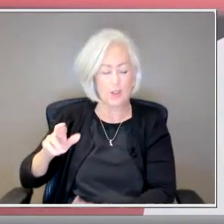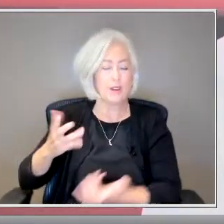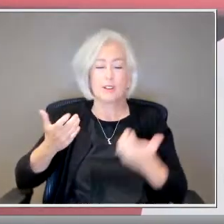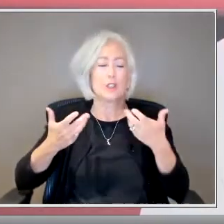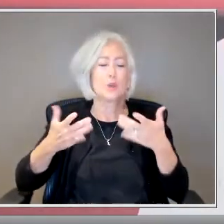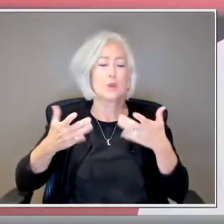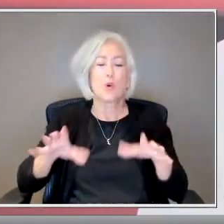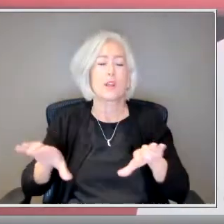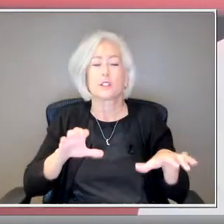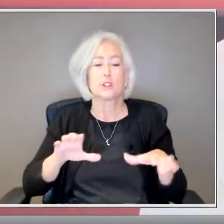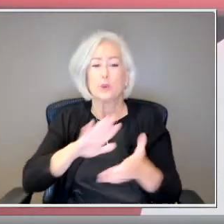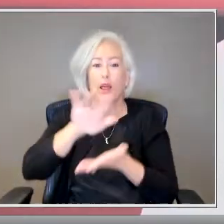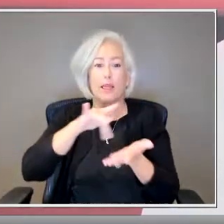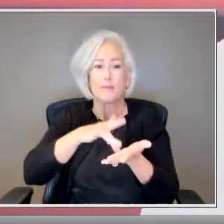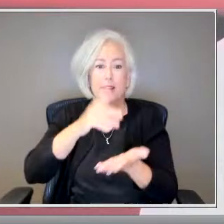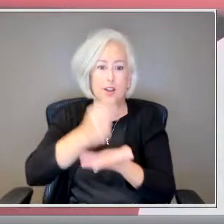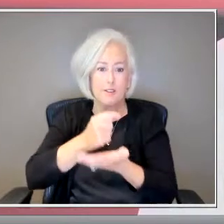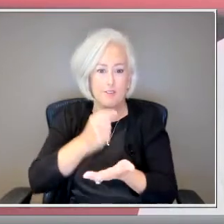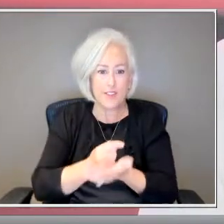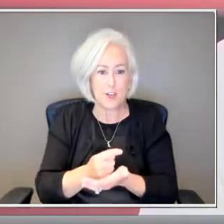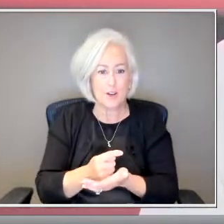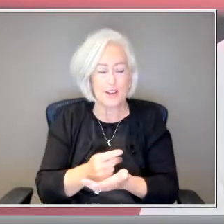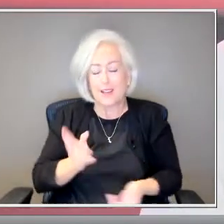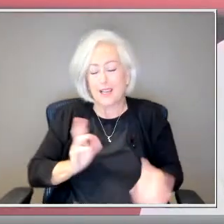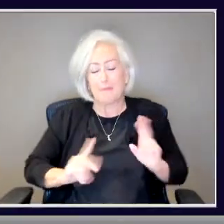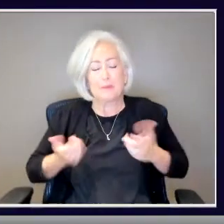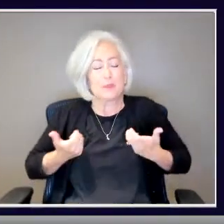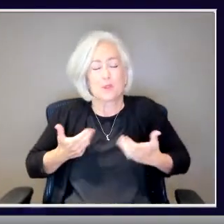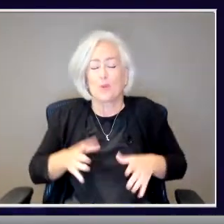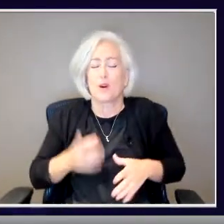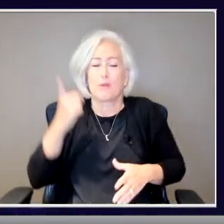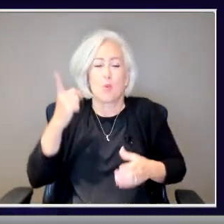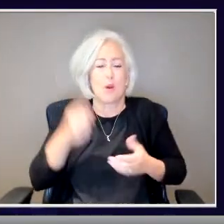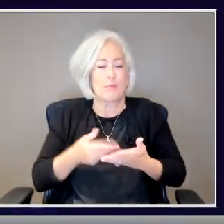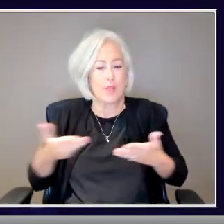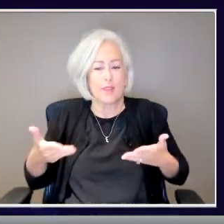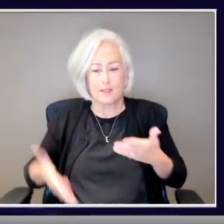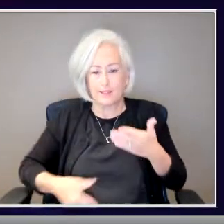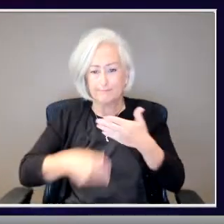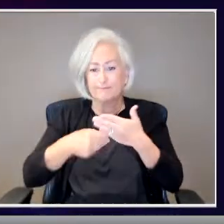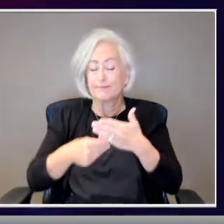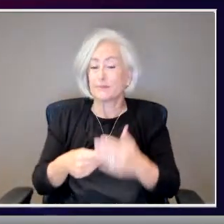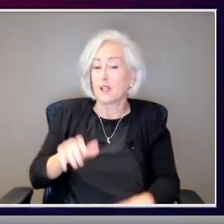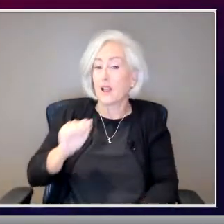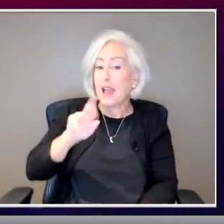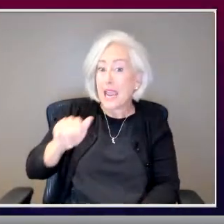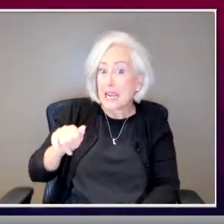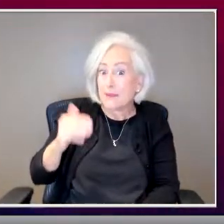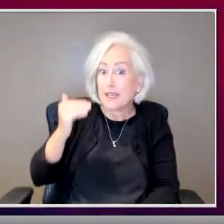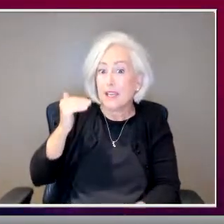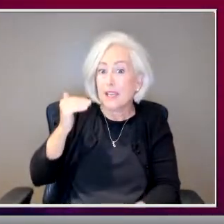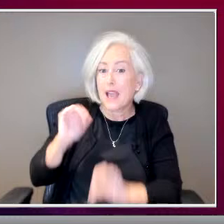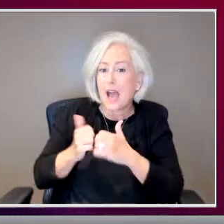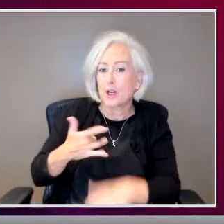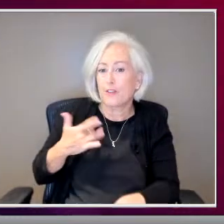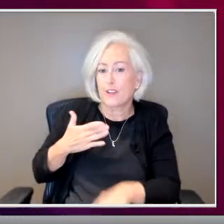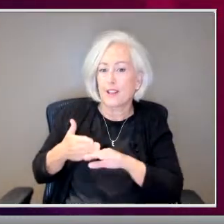just one more thing. People go, come on. Amy, did you notice a difference how you felt after getting the pacemaker?